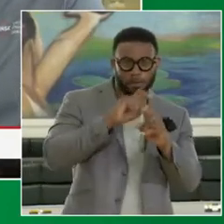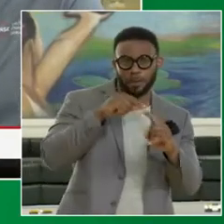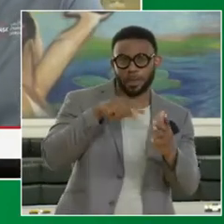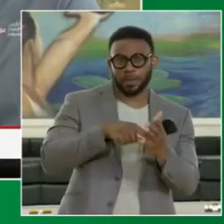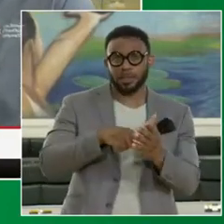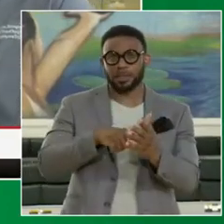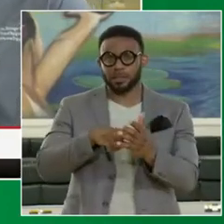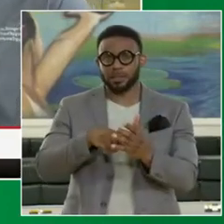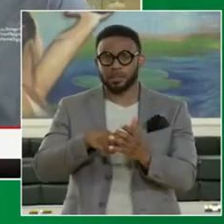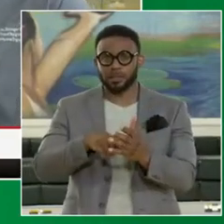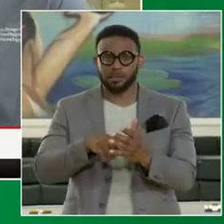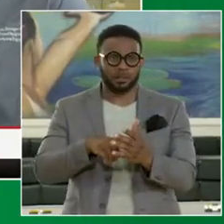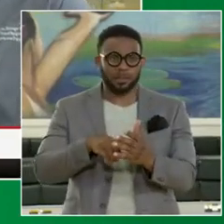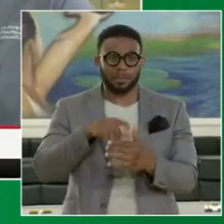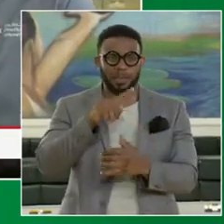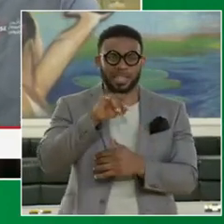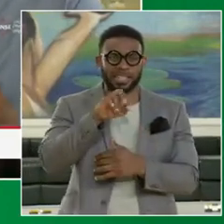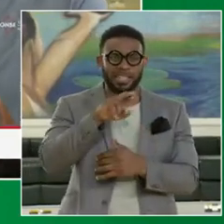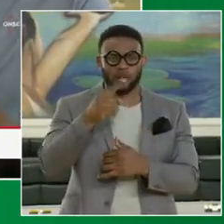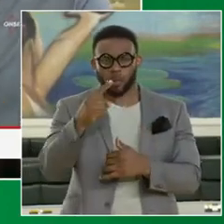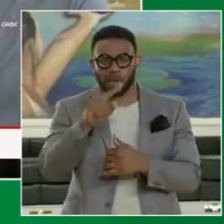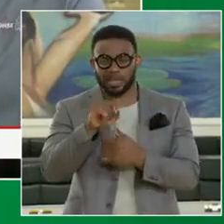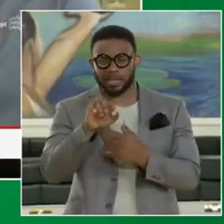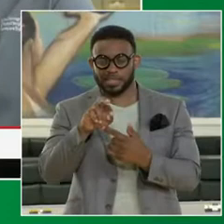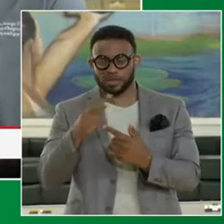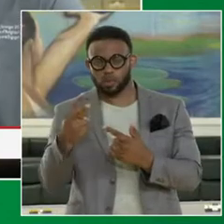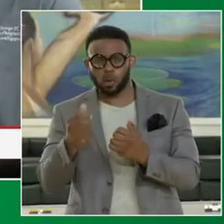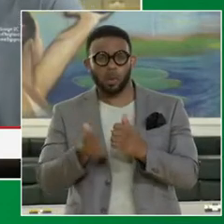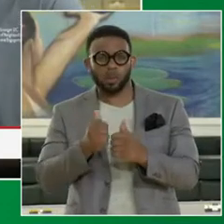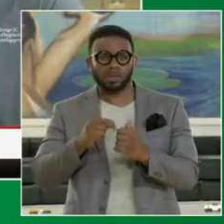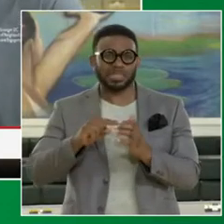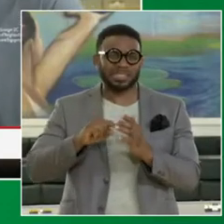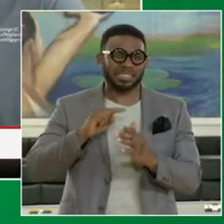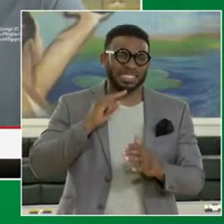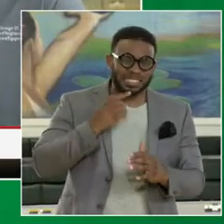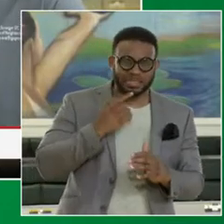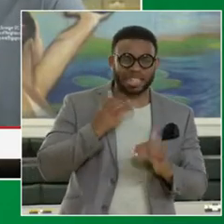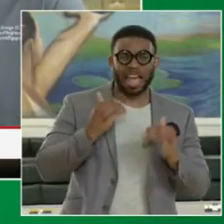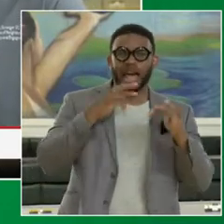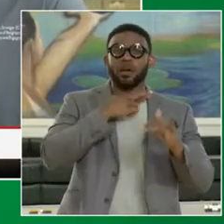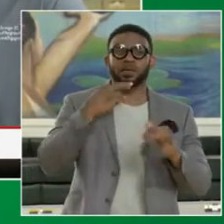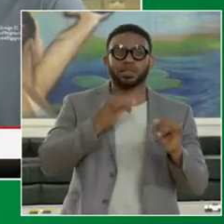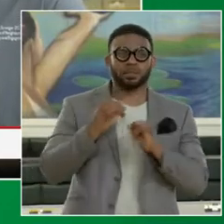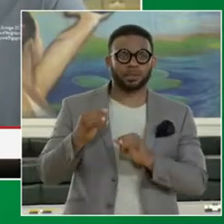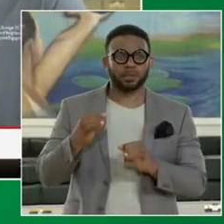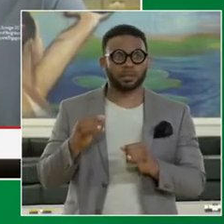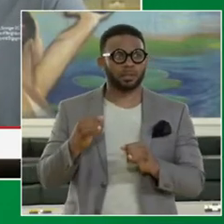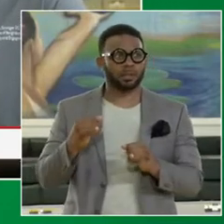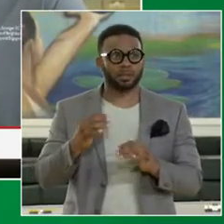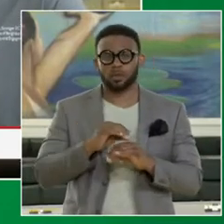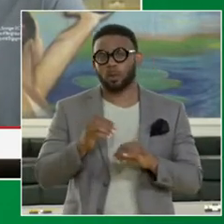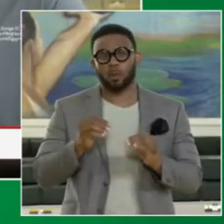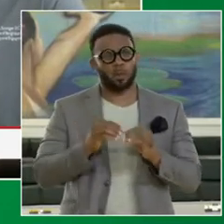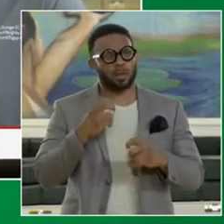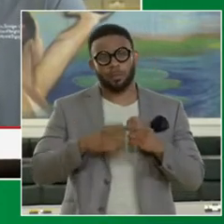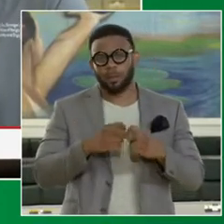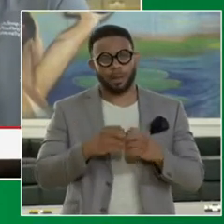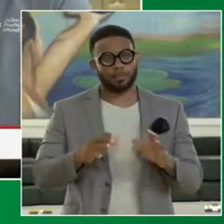this office to get your tier 1, tier 2, your most intensive high-risk individuals. That's no longer a problem.